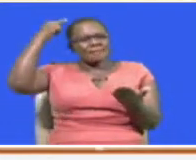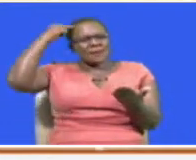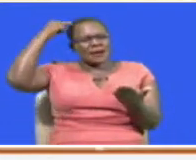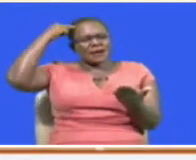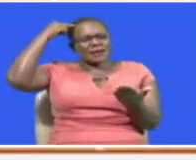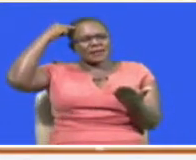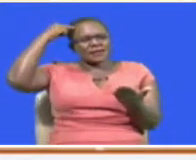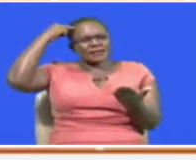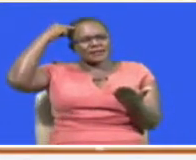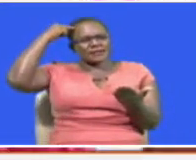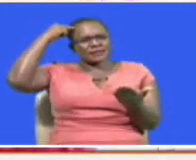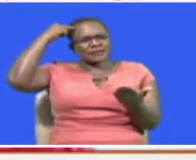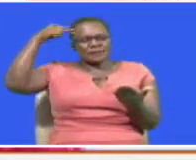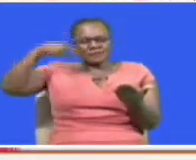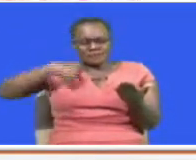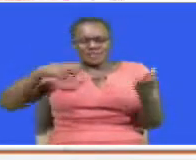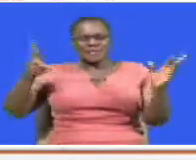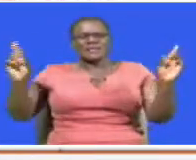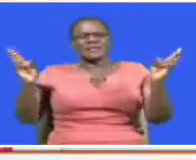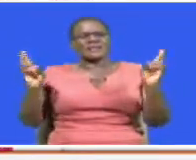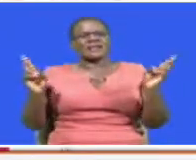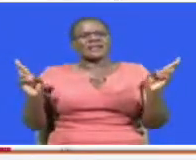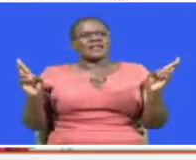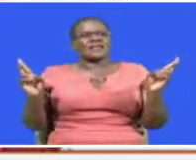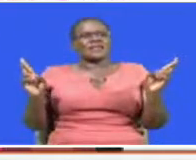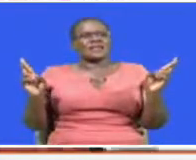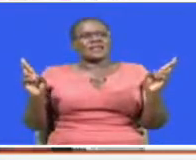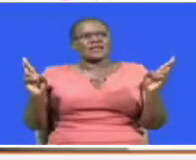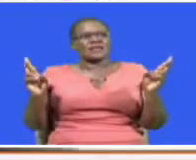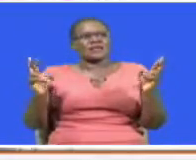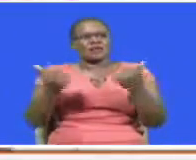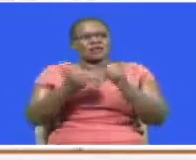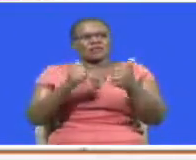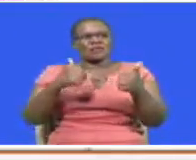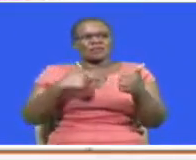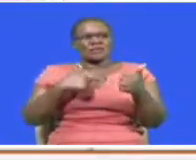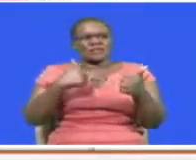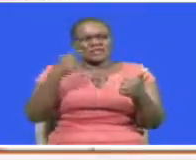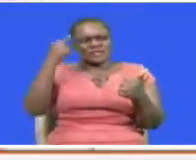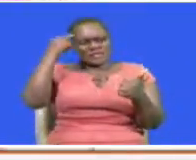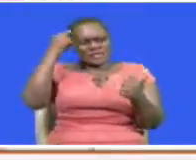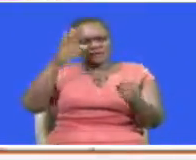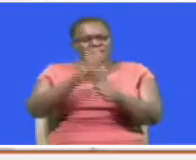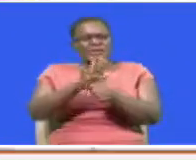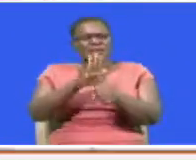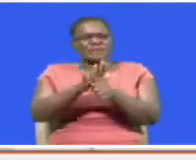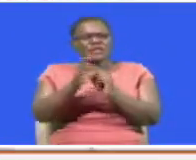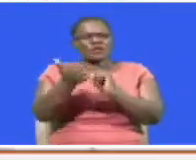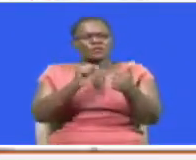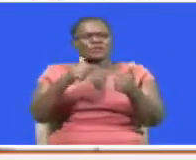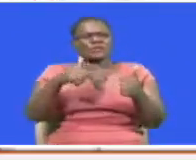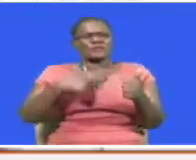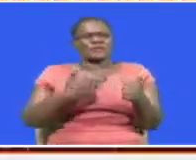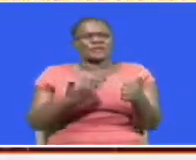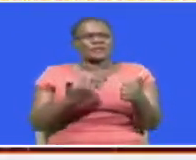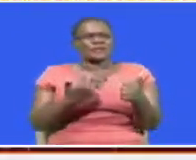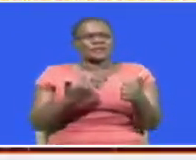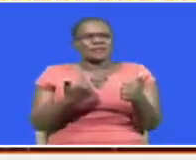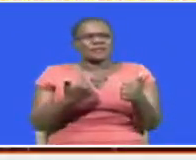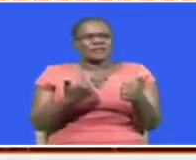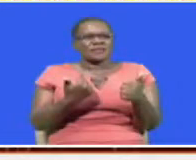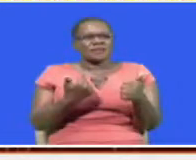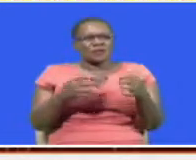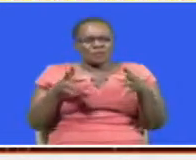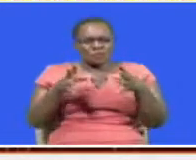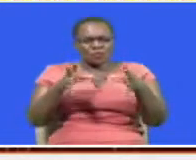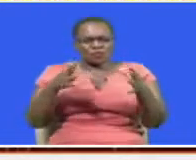in my mind I was ready for a battle, and I think for most of the match I was able to